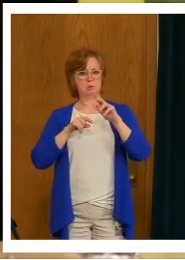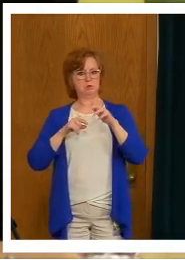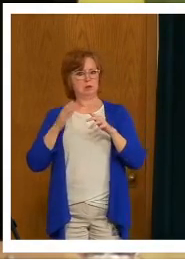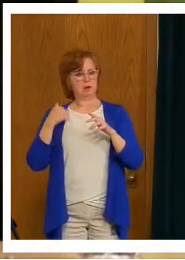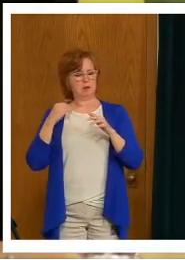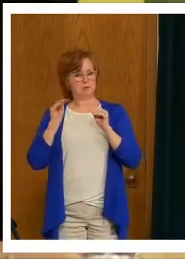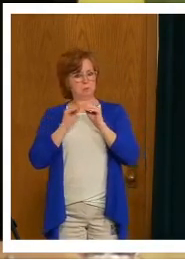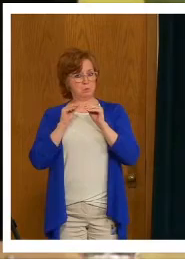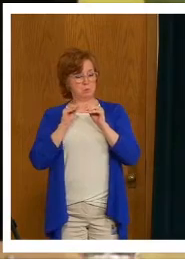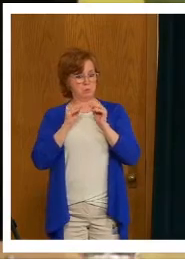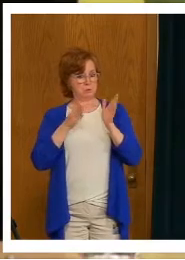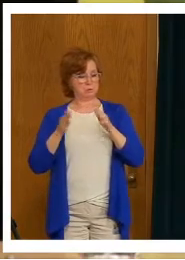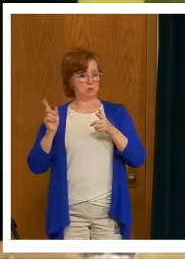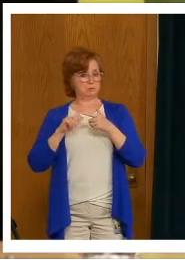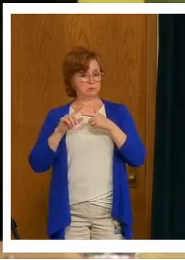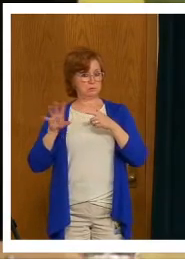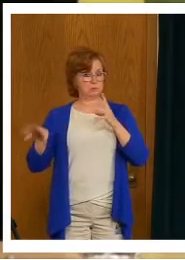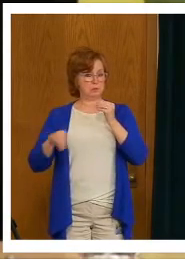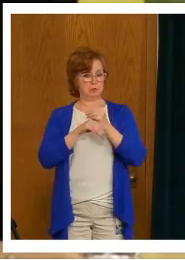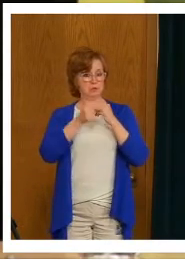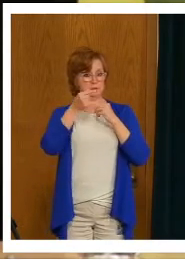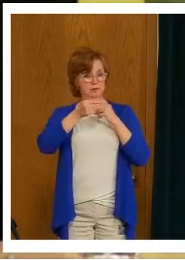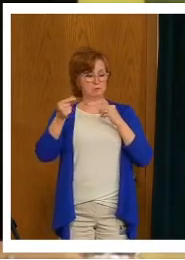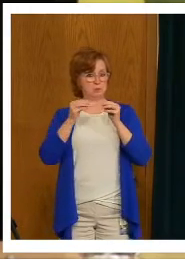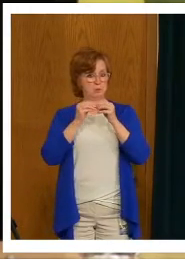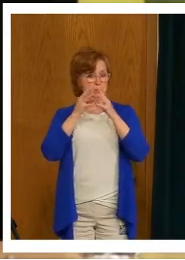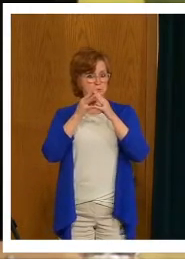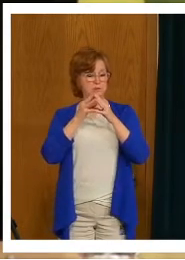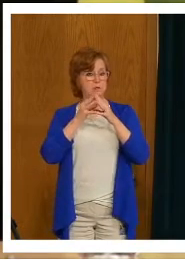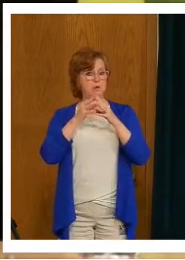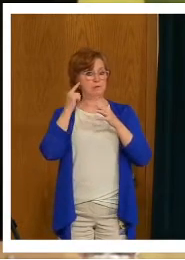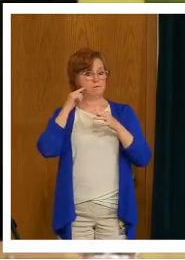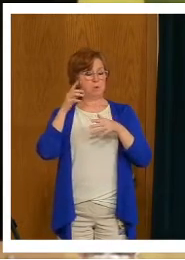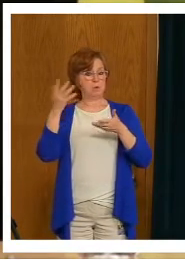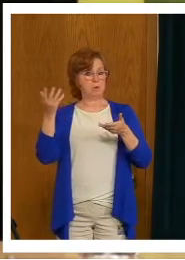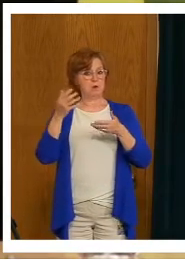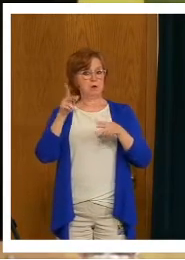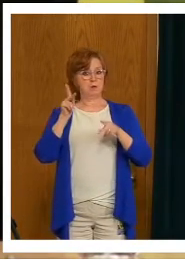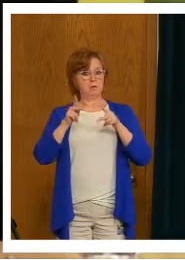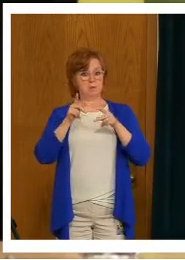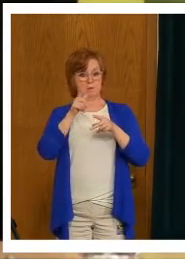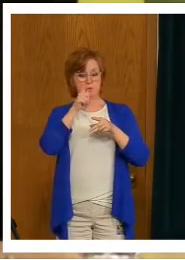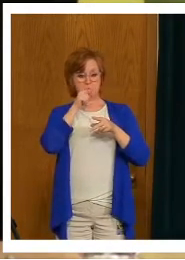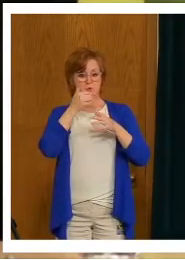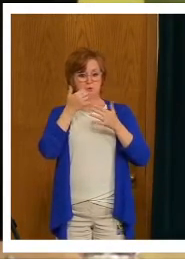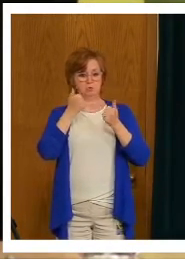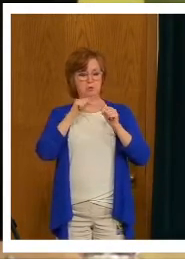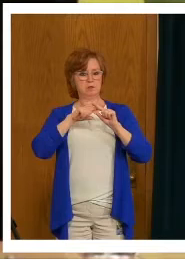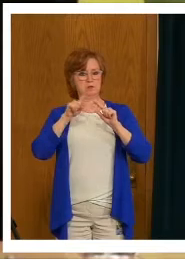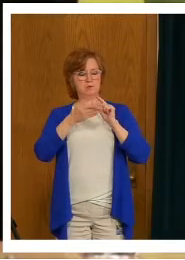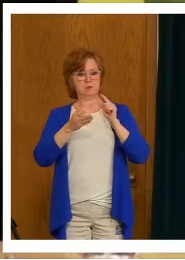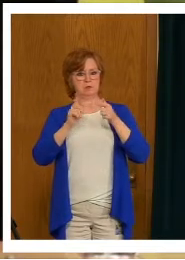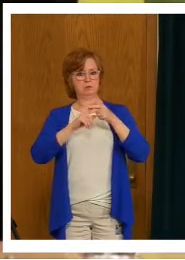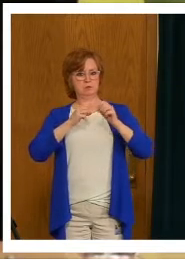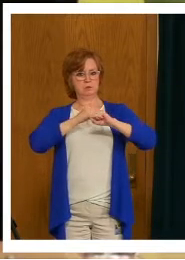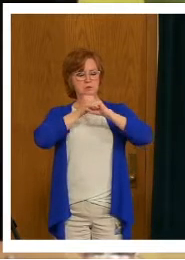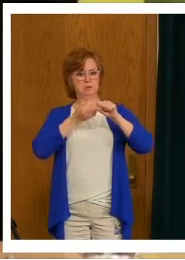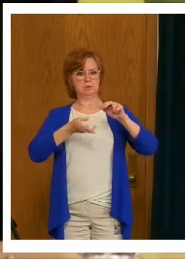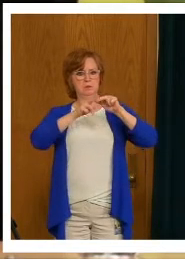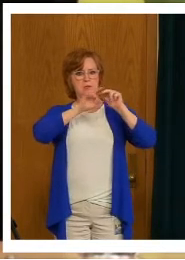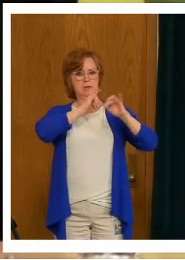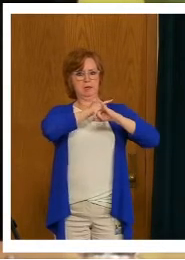additional resources on the government's website for residents to take other measures to help protect themselves and increase their immunity, such